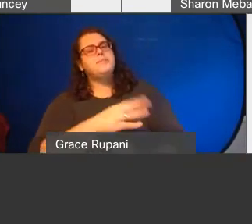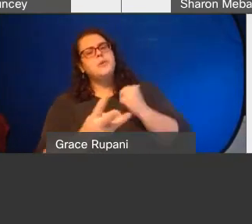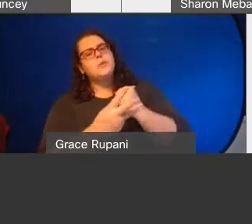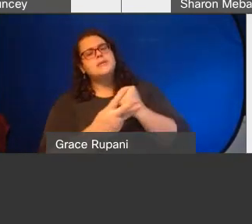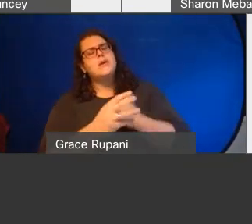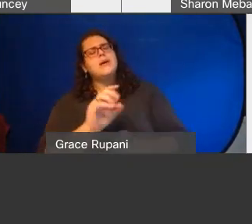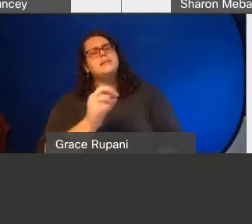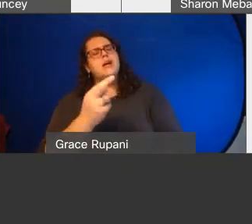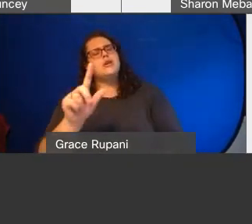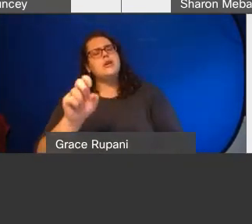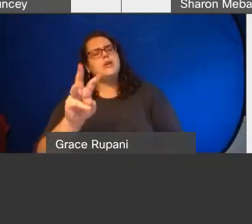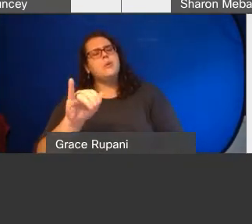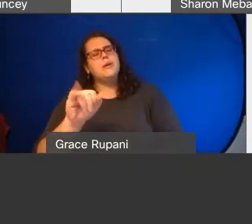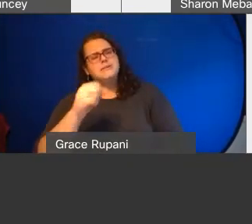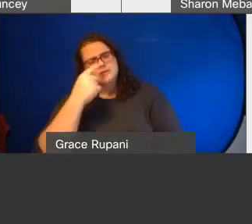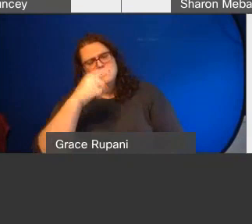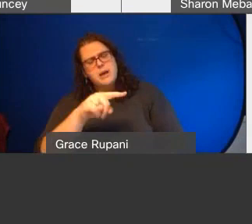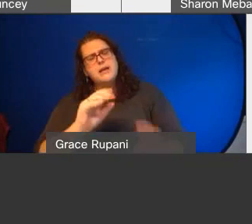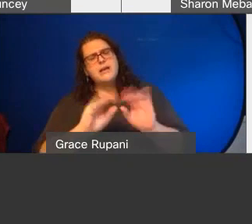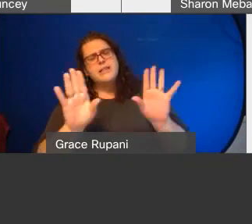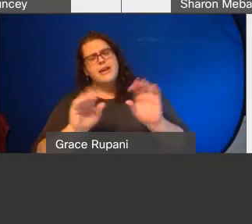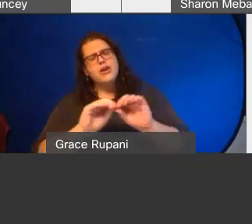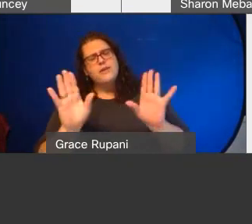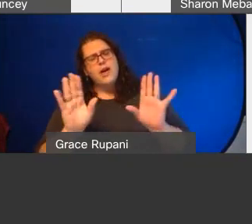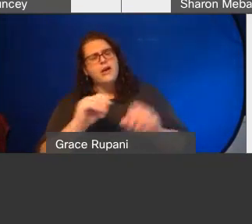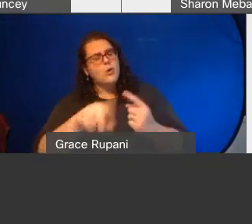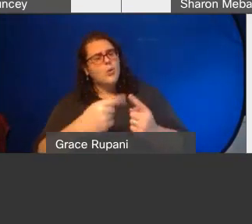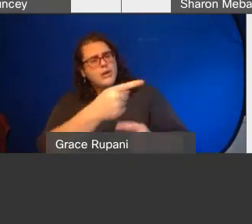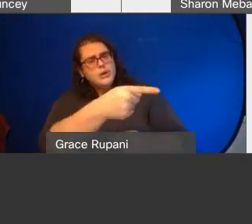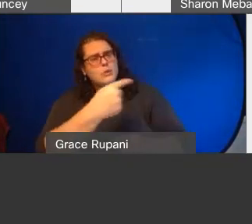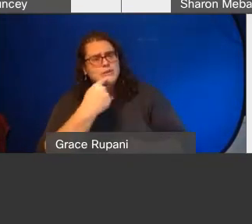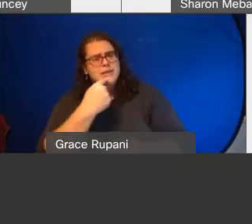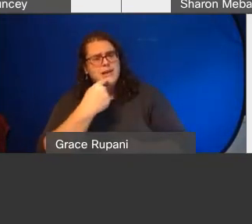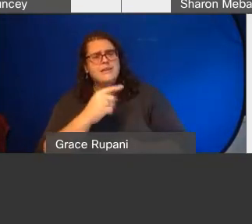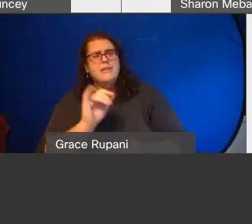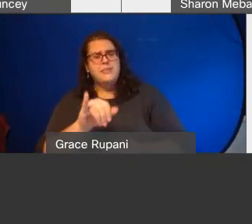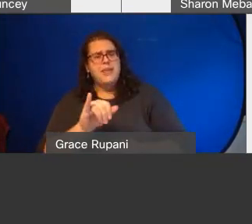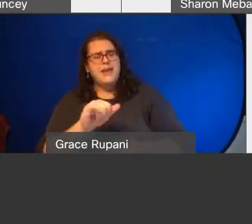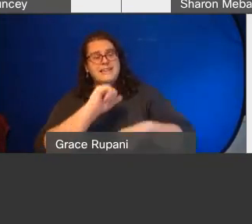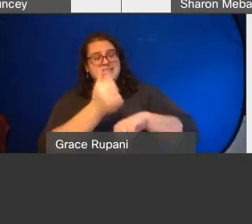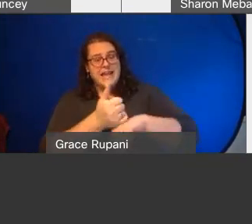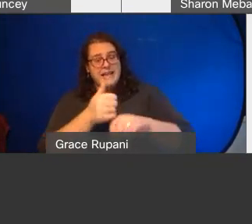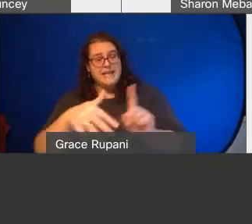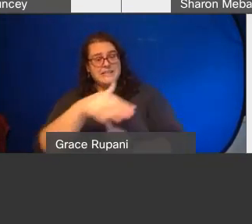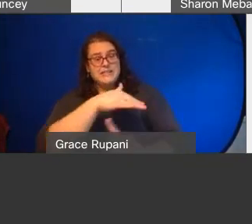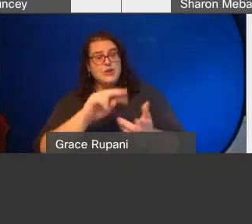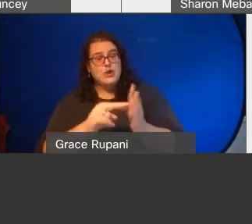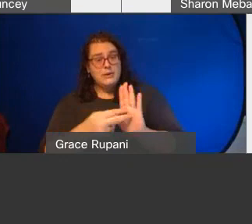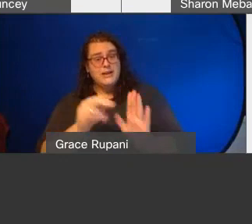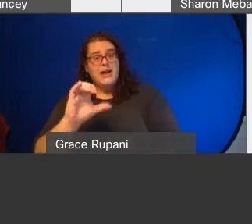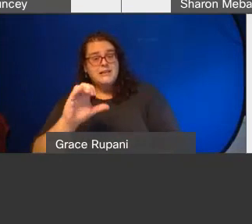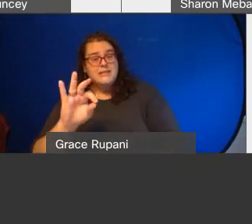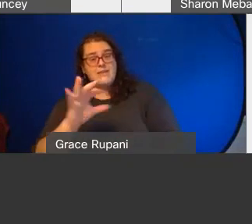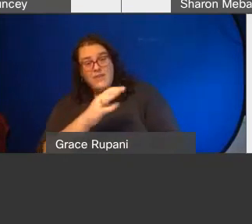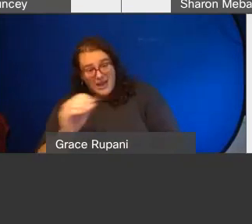just clarify when you say the settings that you're referring to, you're talking about ICFs and RESABs, correct?